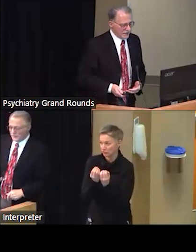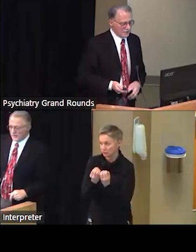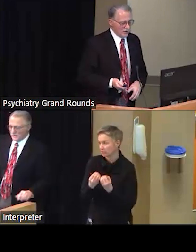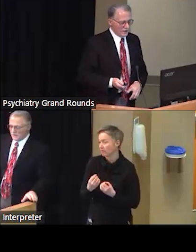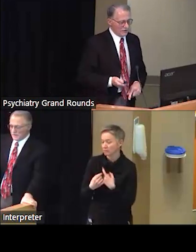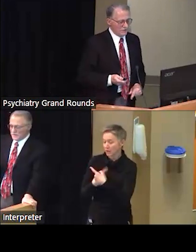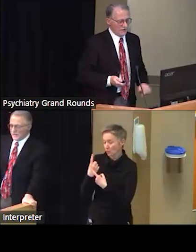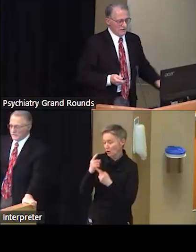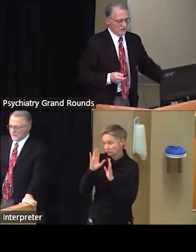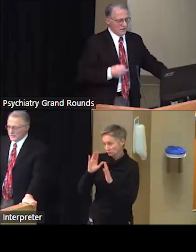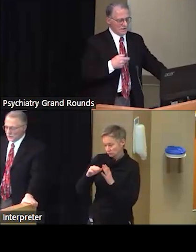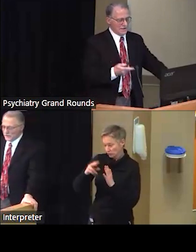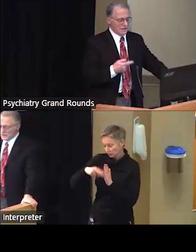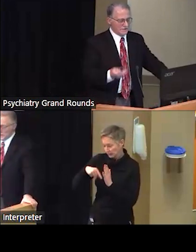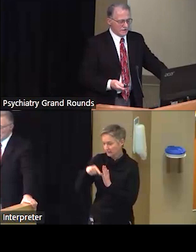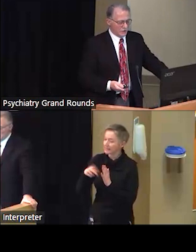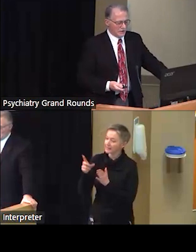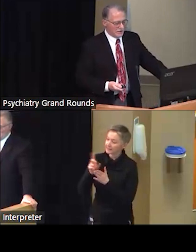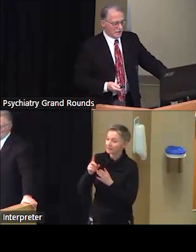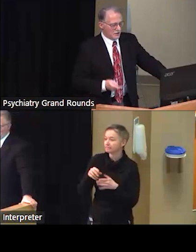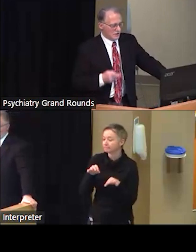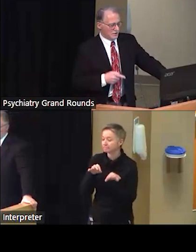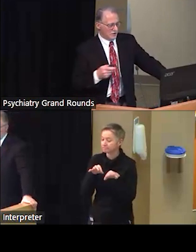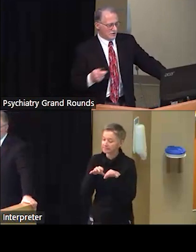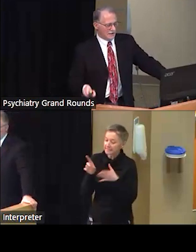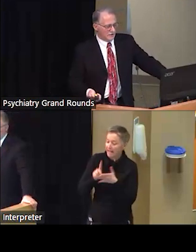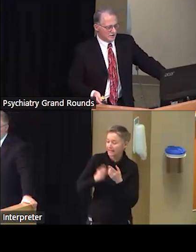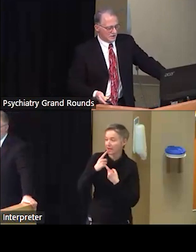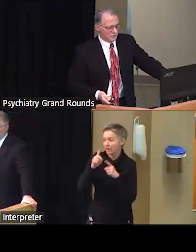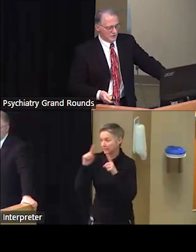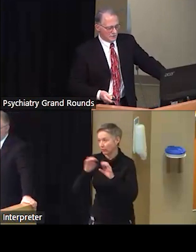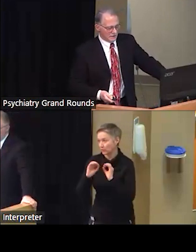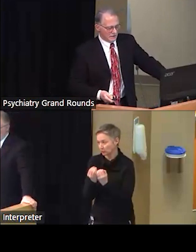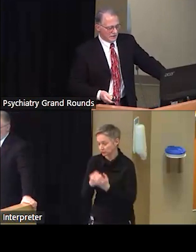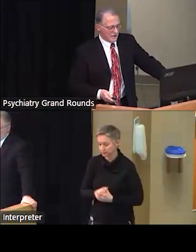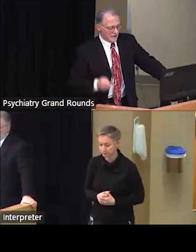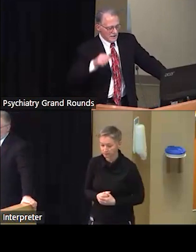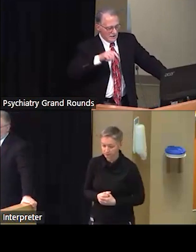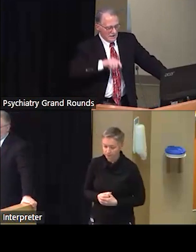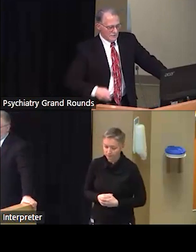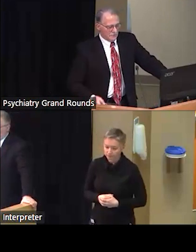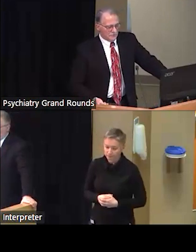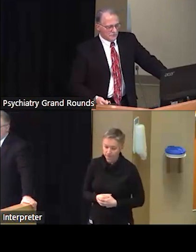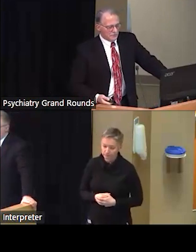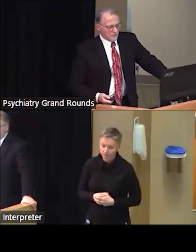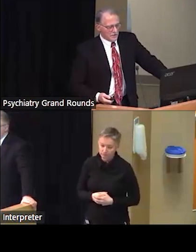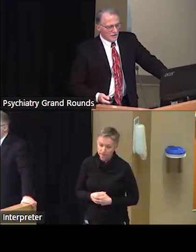by Passmore et al., Designing Effective Organization, the socio-technical system perspective.